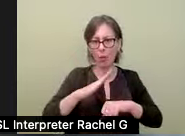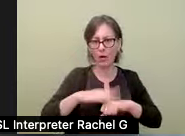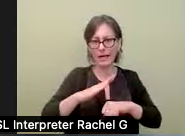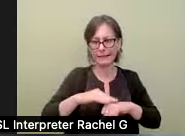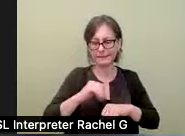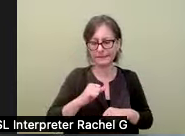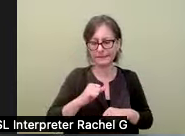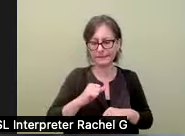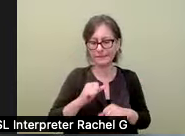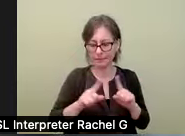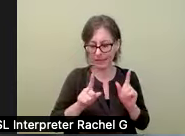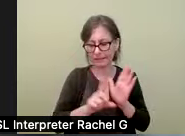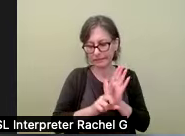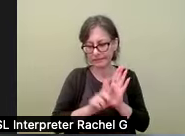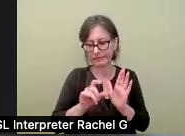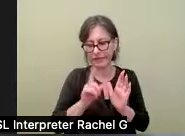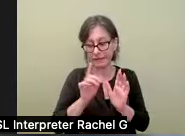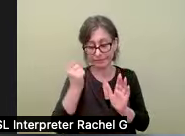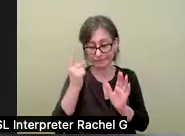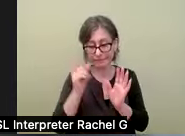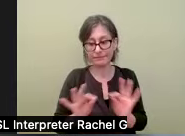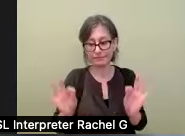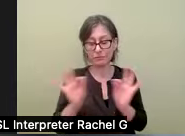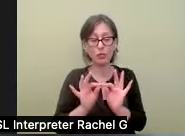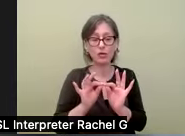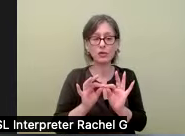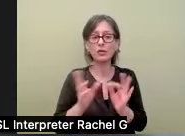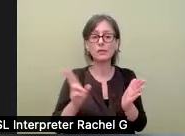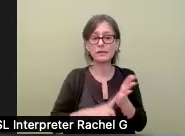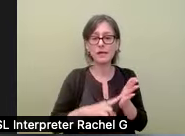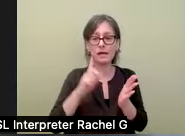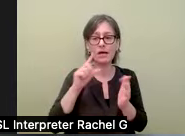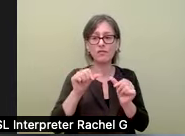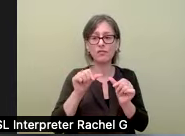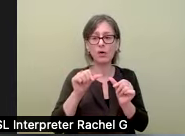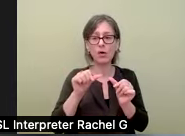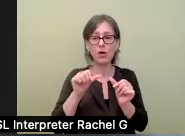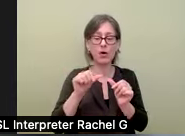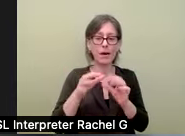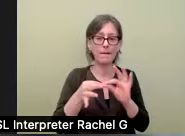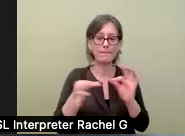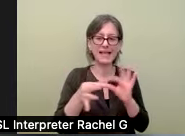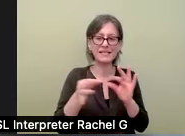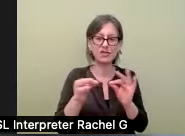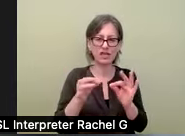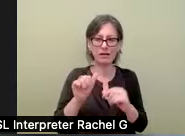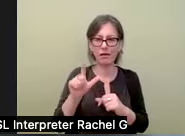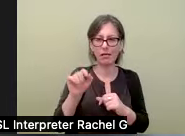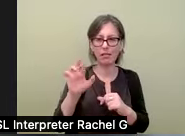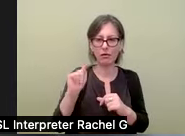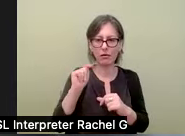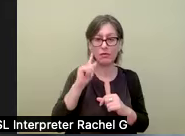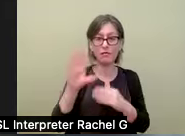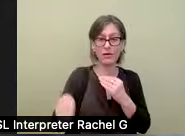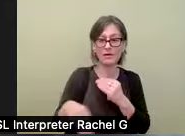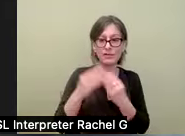notification. However, again, it is extremely important to be signed up for your local alert messaging just so you can get additional